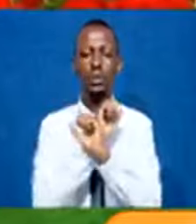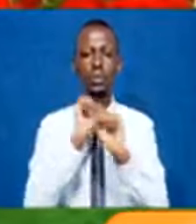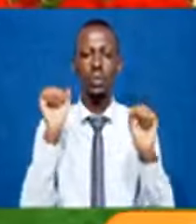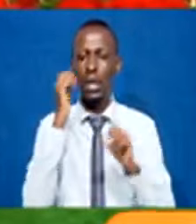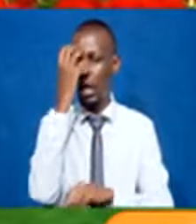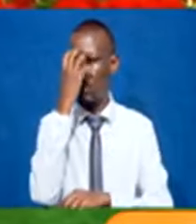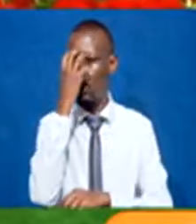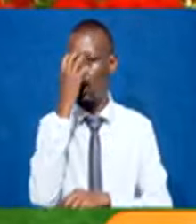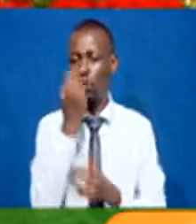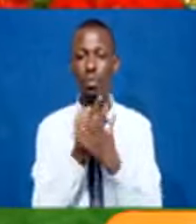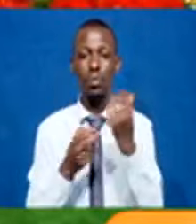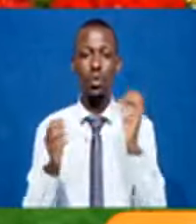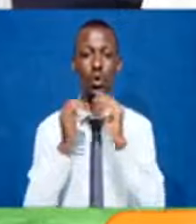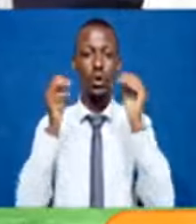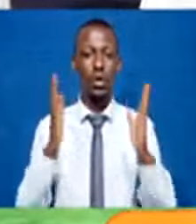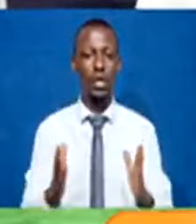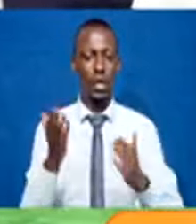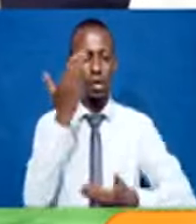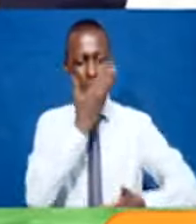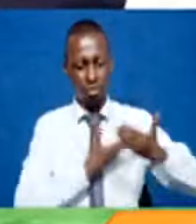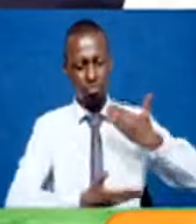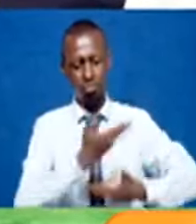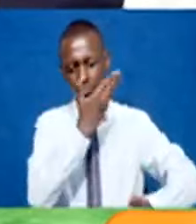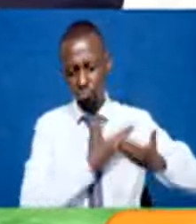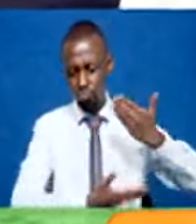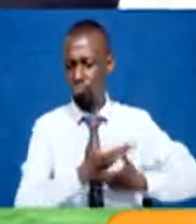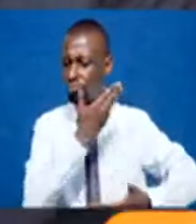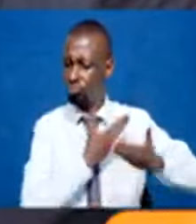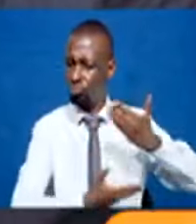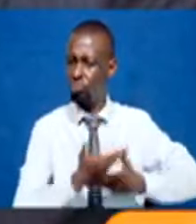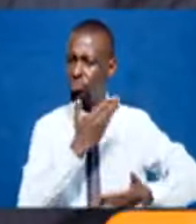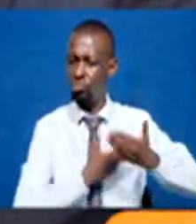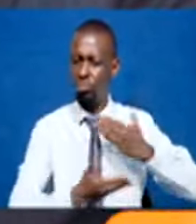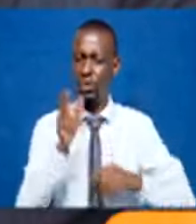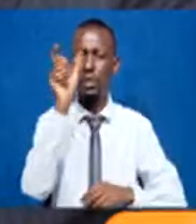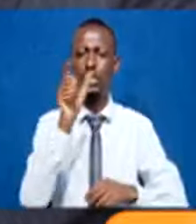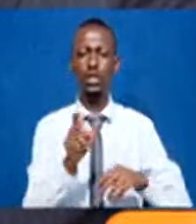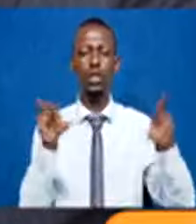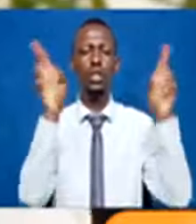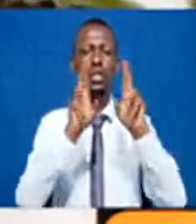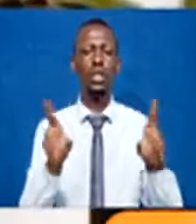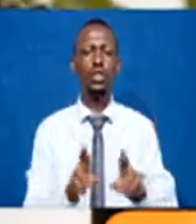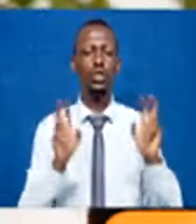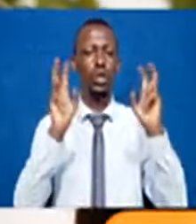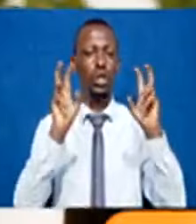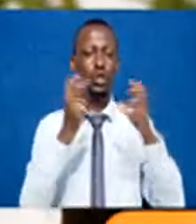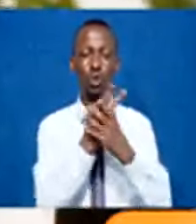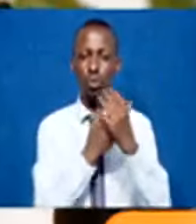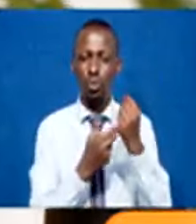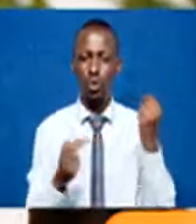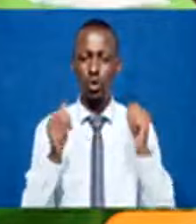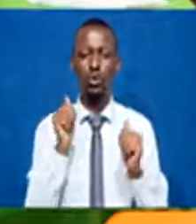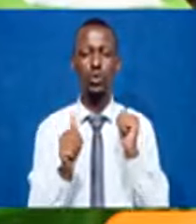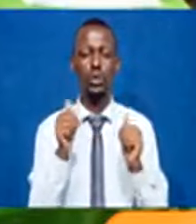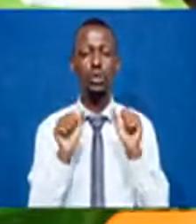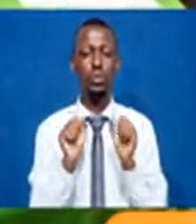The two leaders held high-level talks on bilateral, regional and international issues of mutual